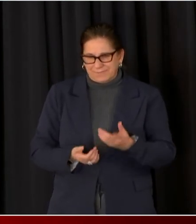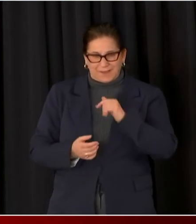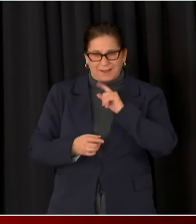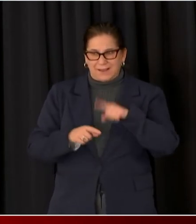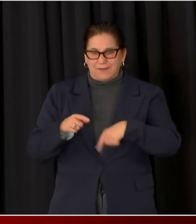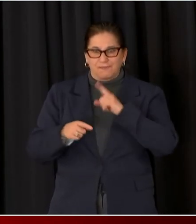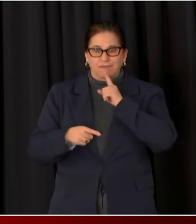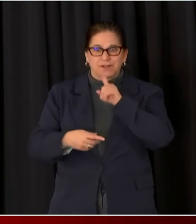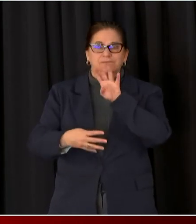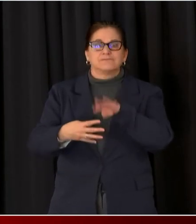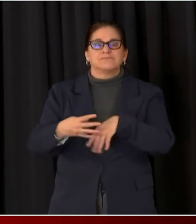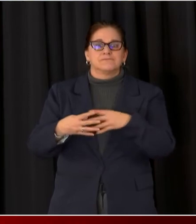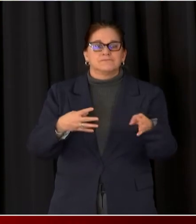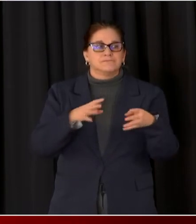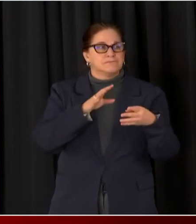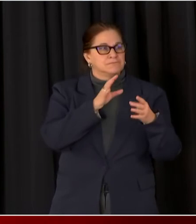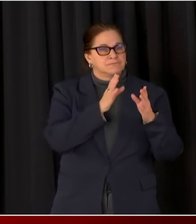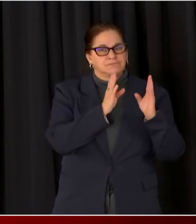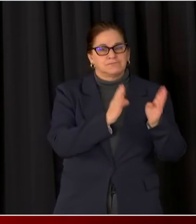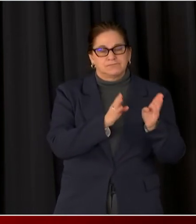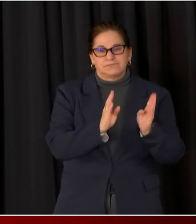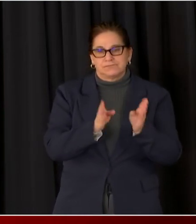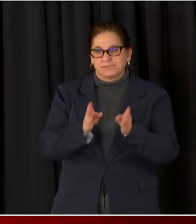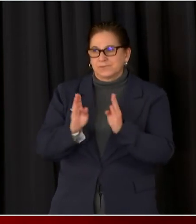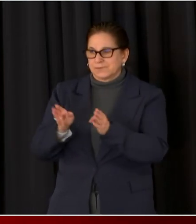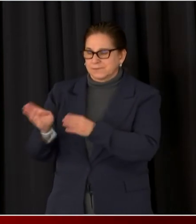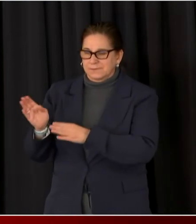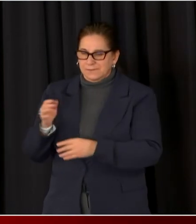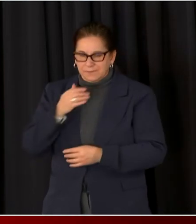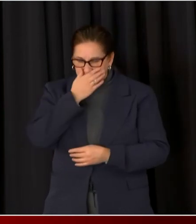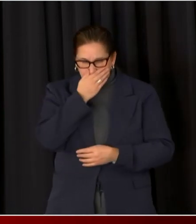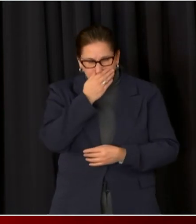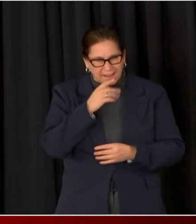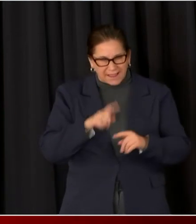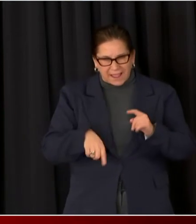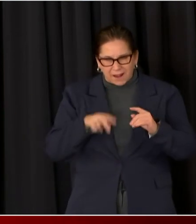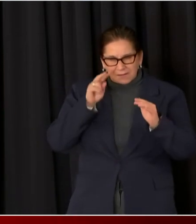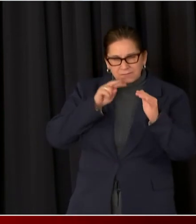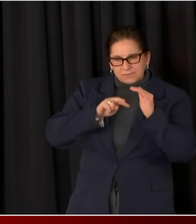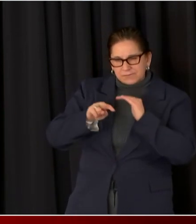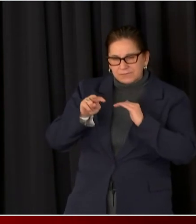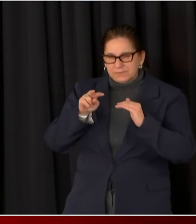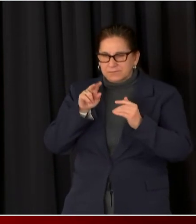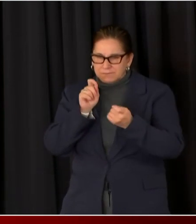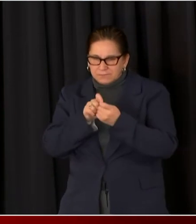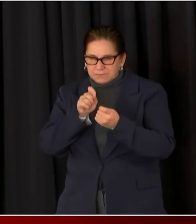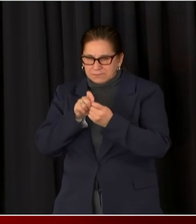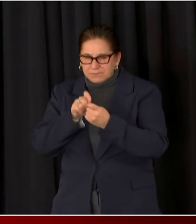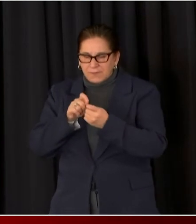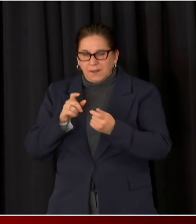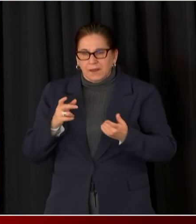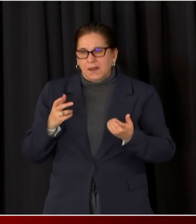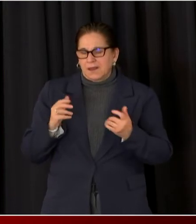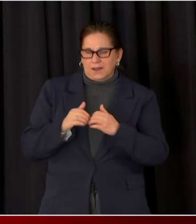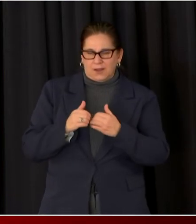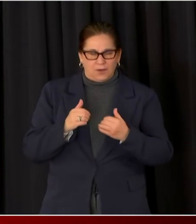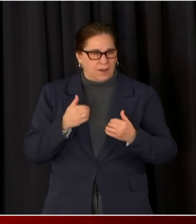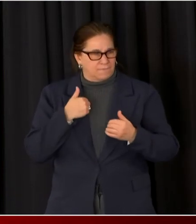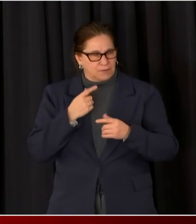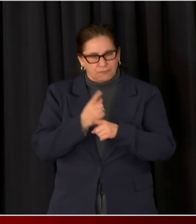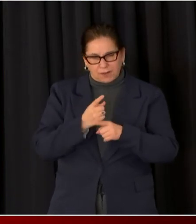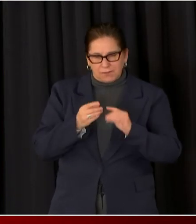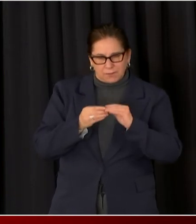why I say that is that no one is bound to create an emergency use authorization today, right? There's an advisory group that's